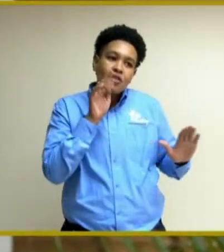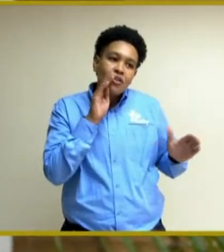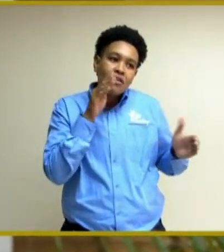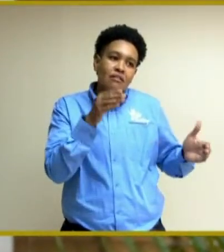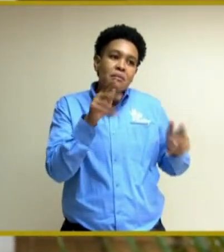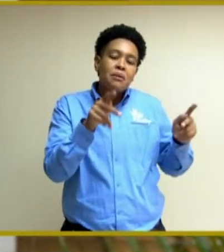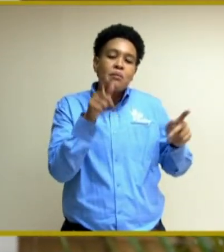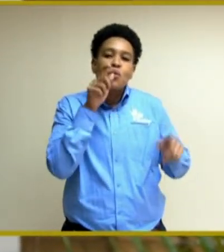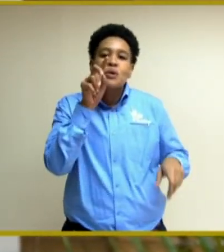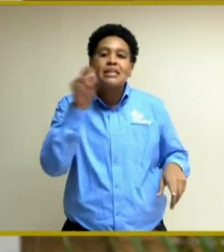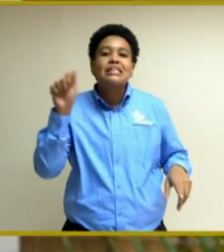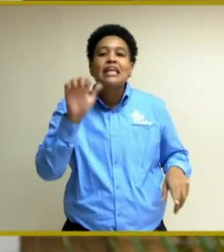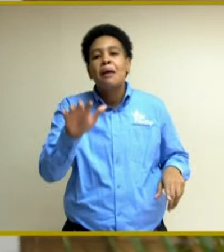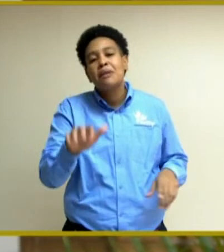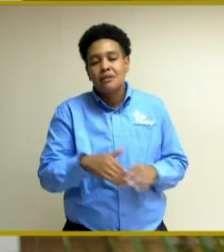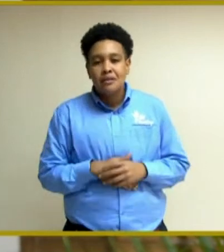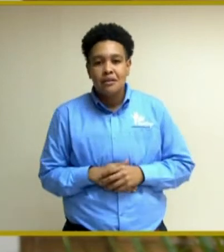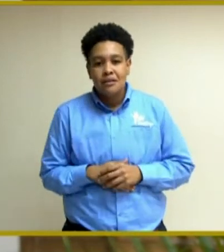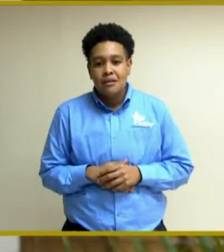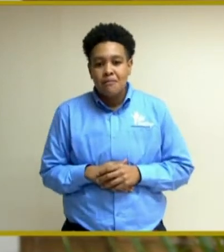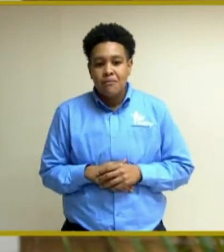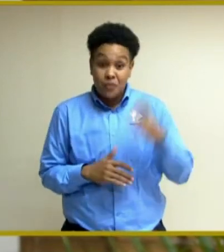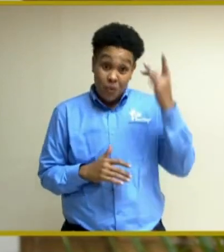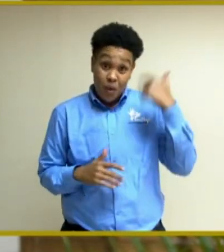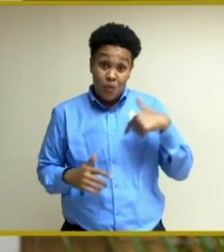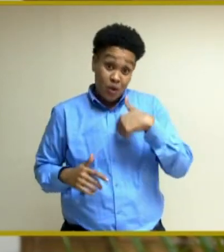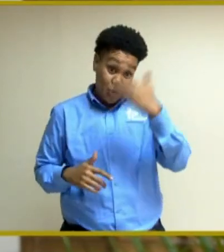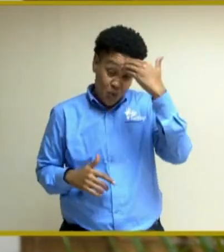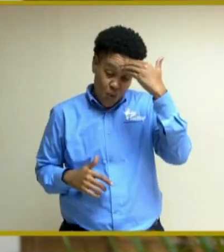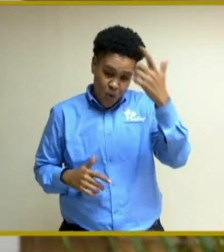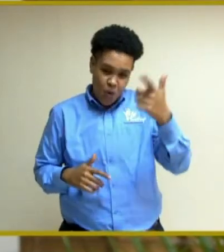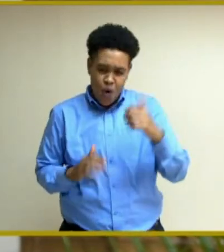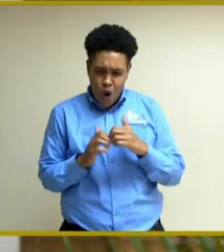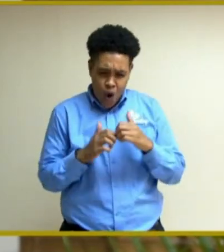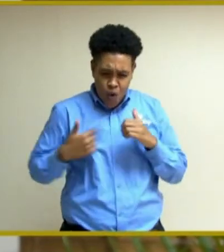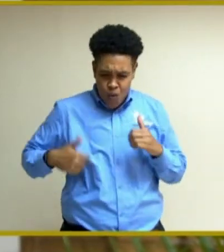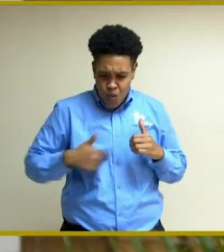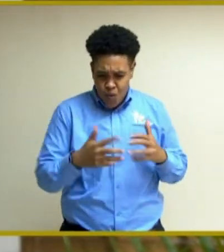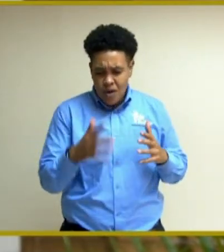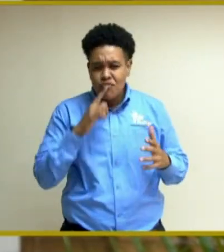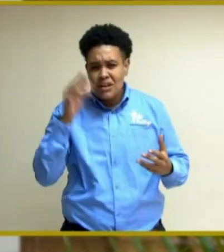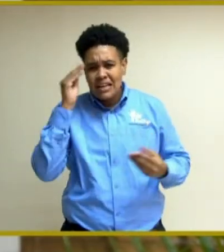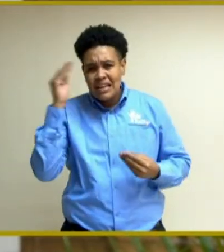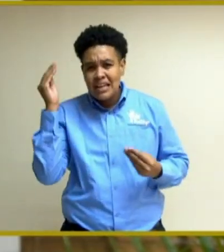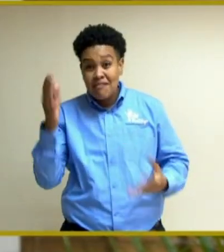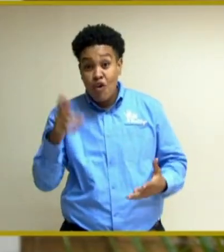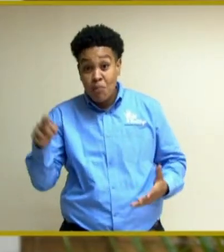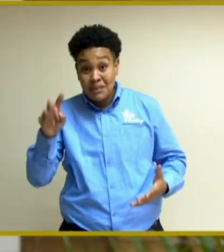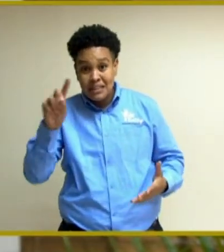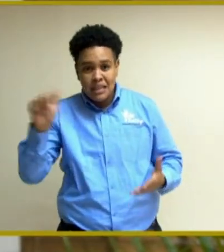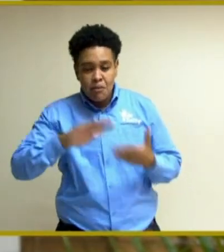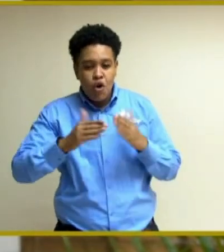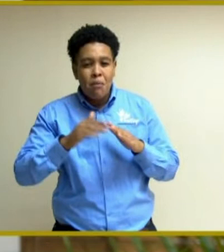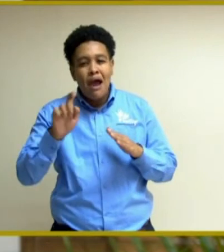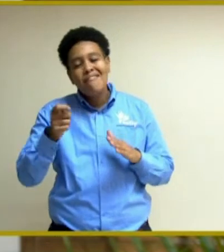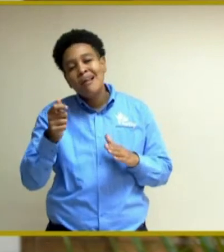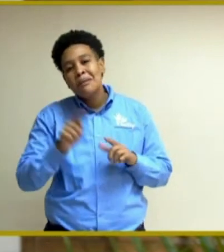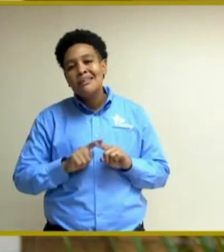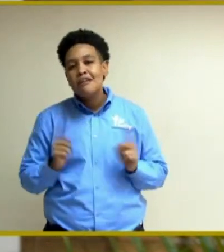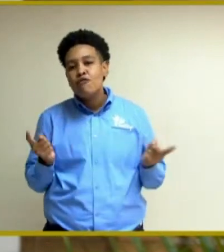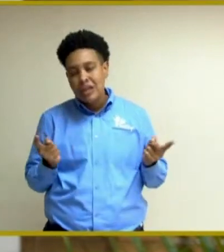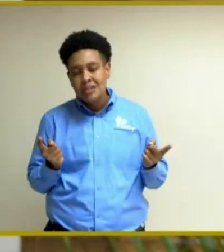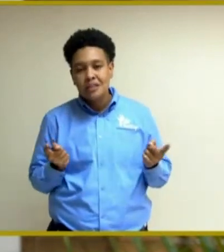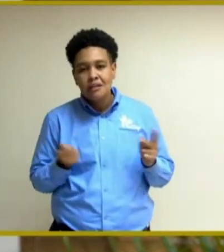who are disabled, because we know that how we inform them will have to be a little bit